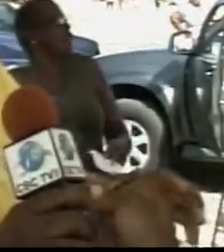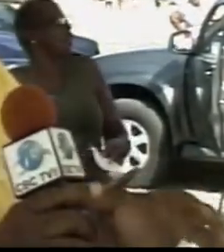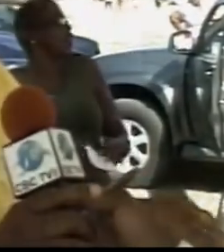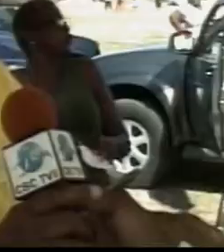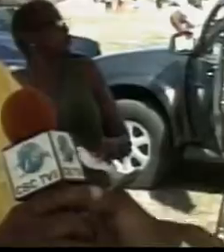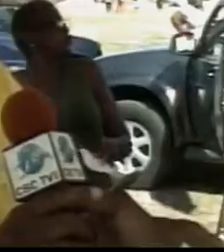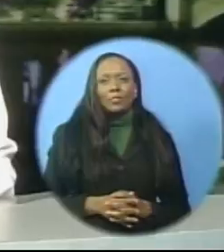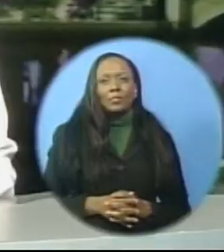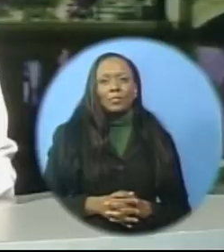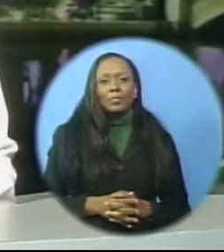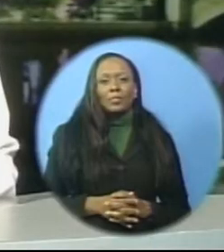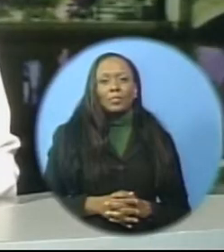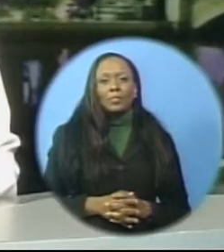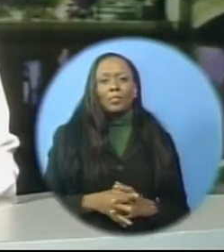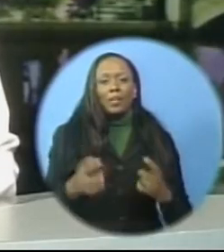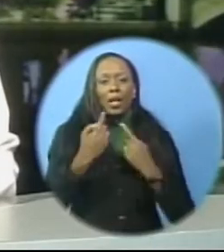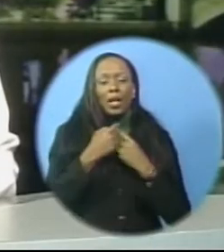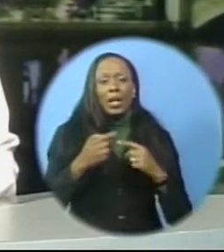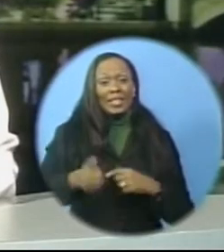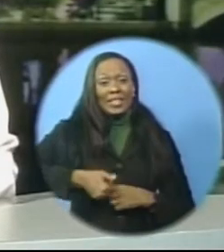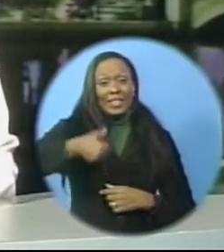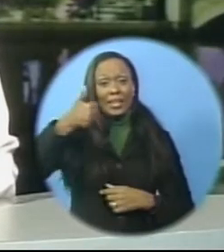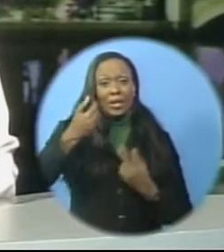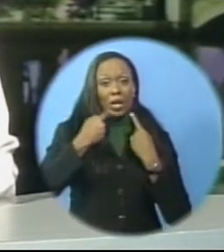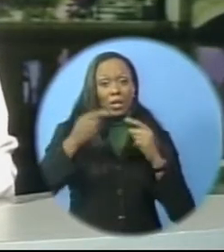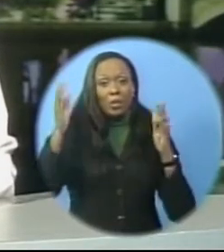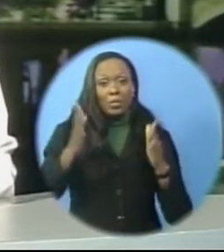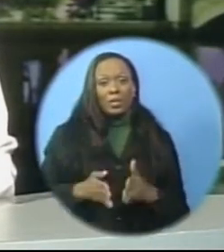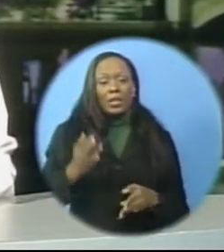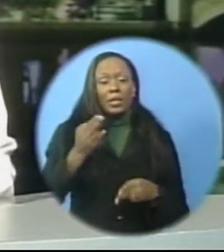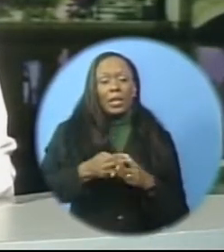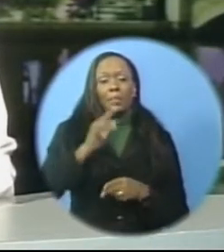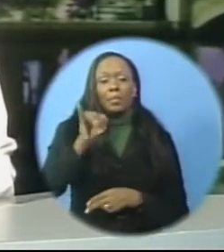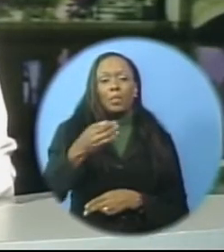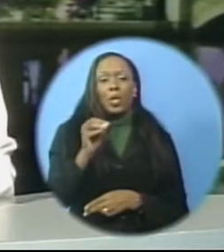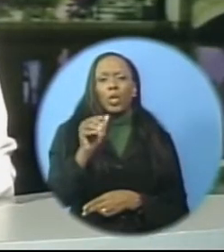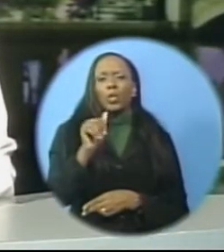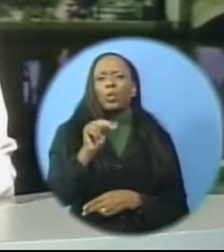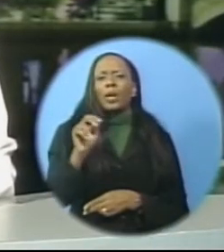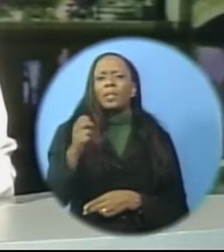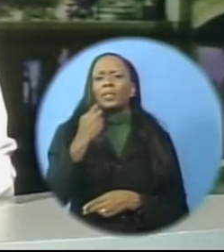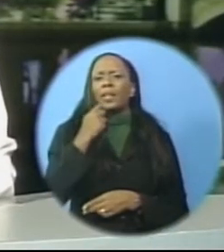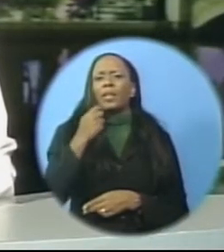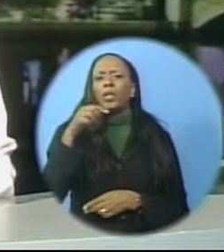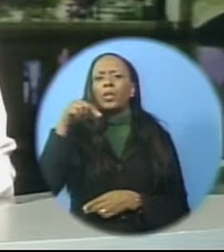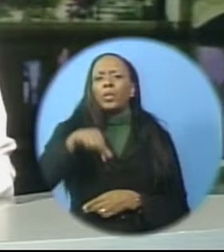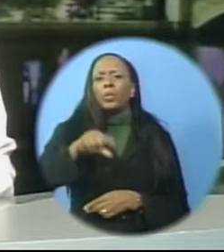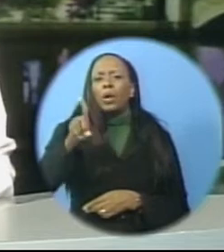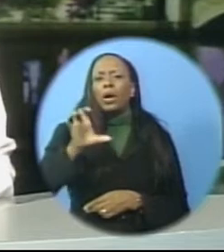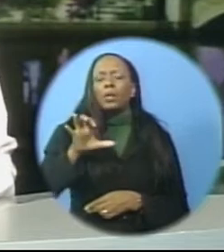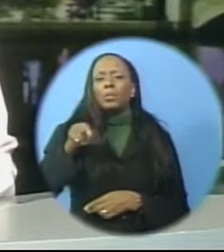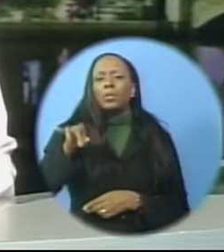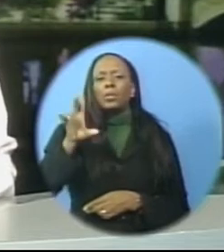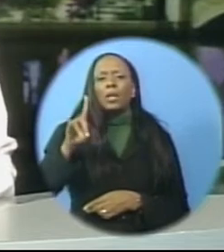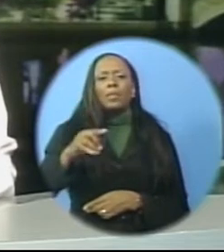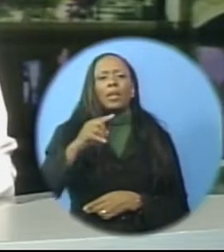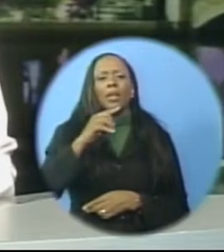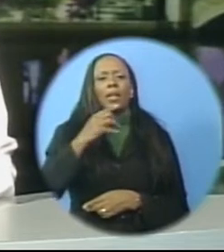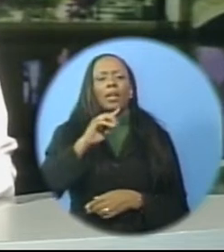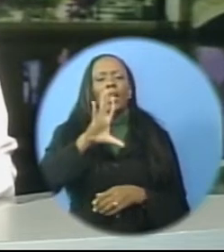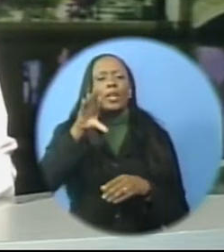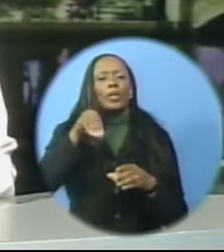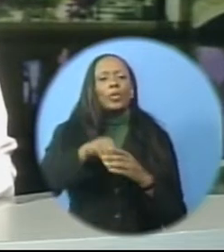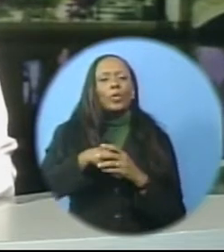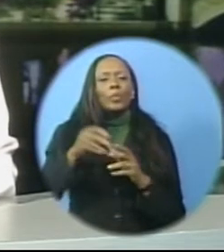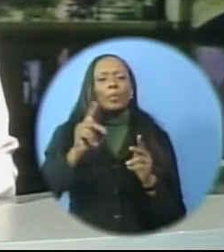something good. Senior announcer Joanne Seeley Cumberbatch says Q100.7 FM had to include